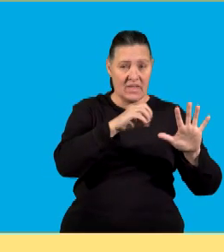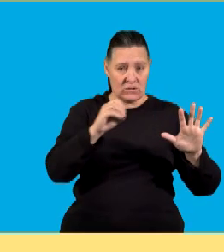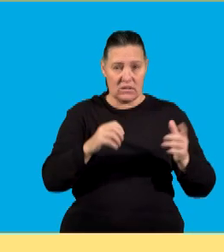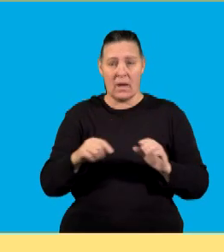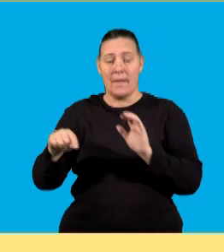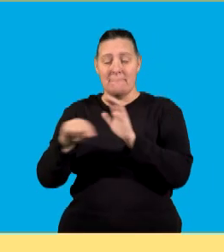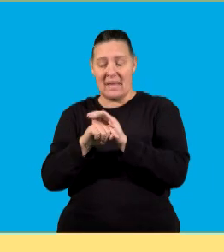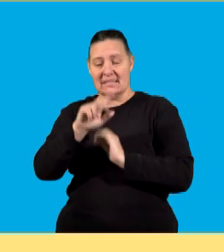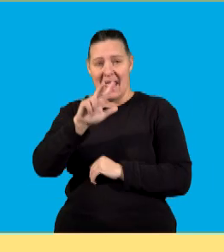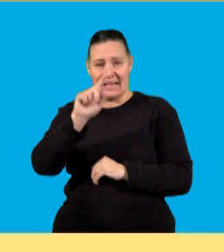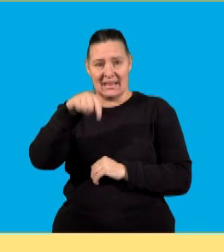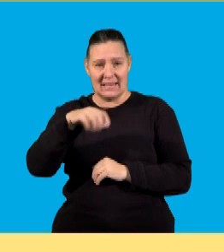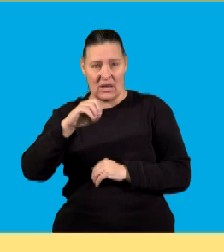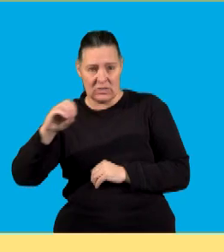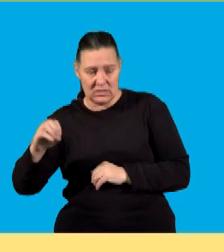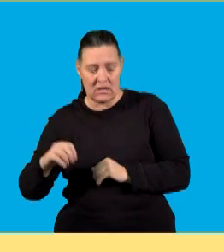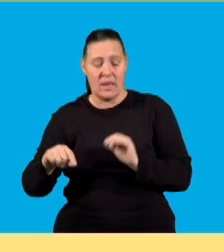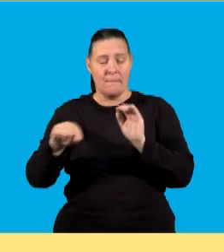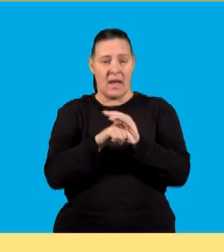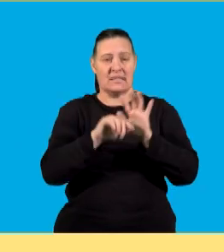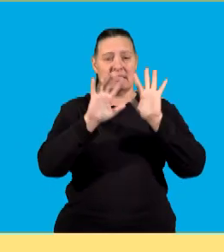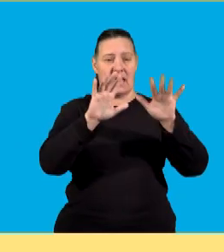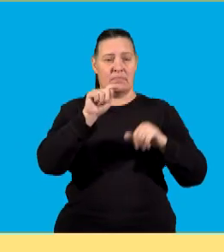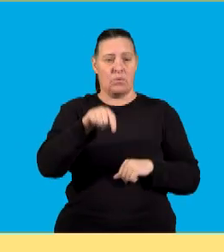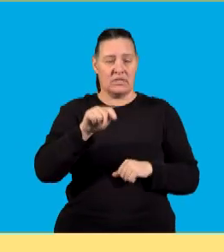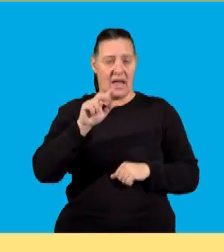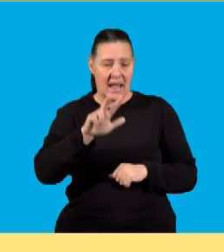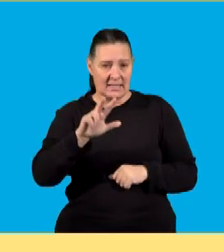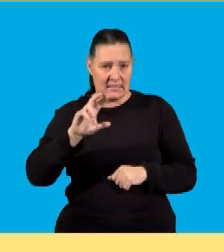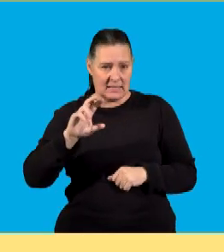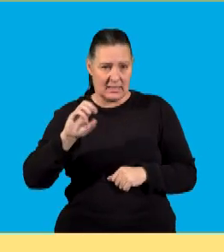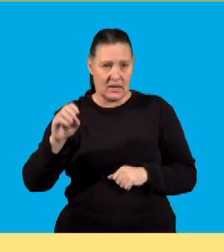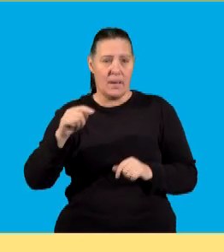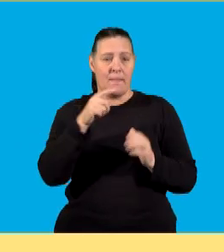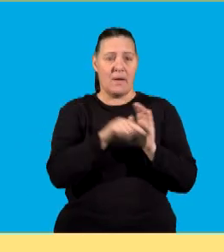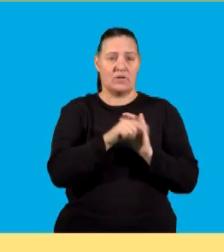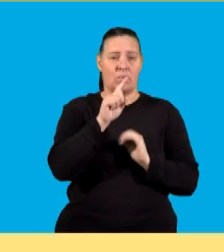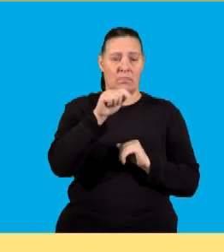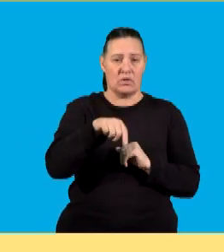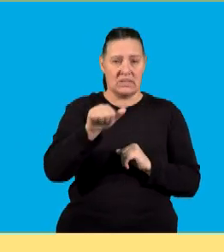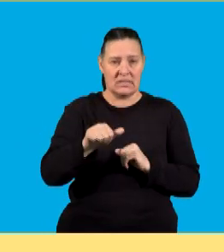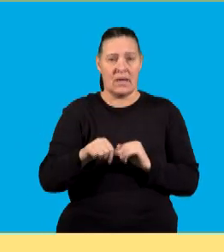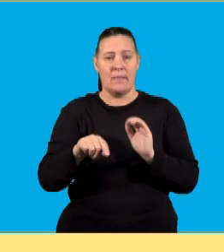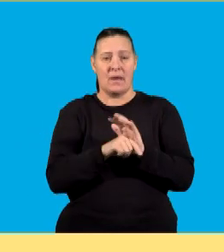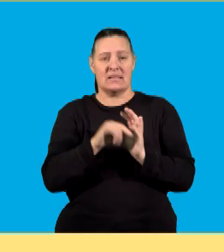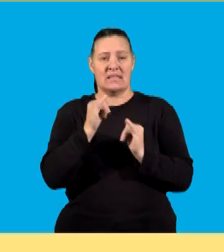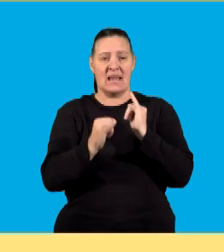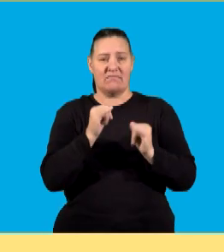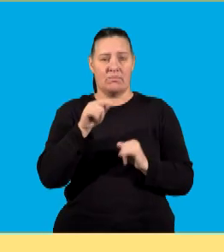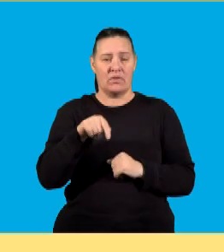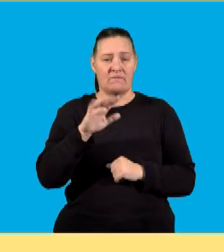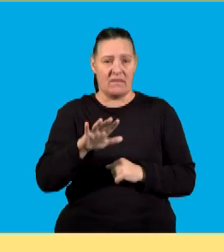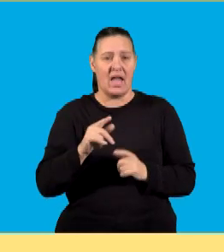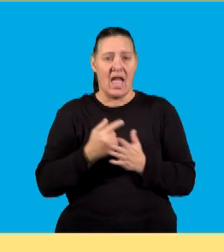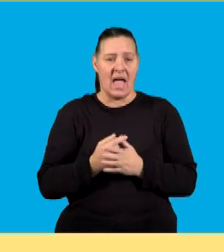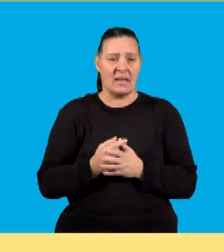105,000 minus 8,000 minus 10.8 minus 1.6 minus 11.5 and